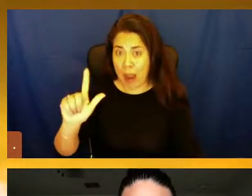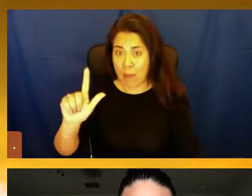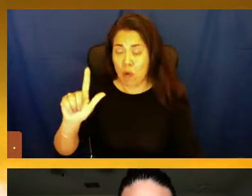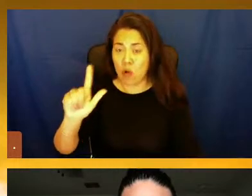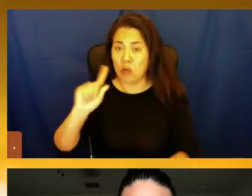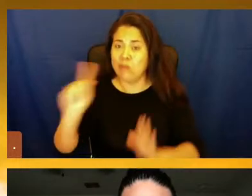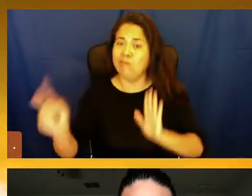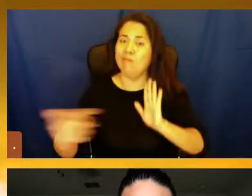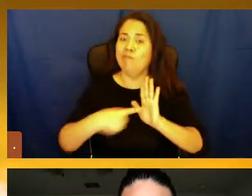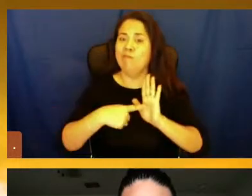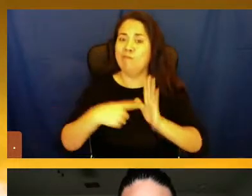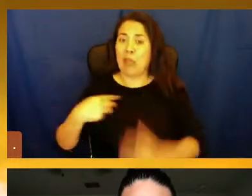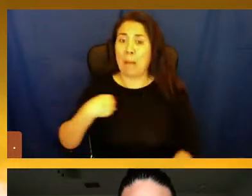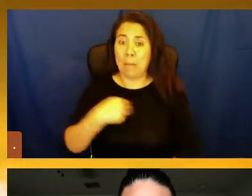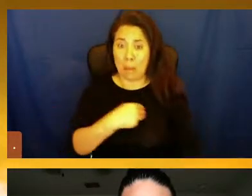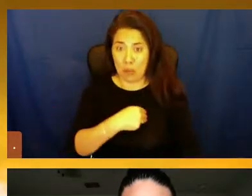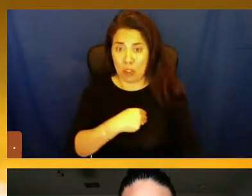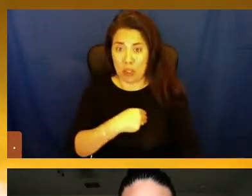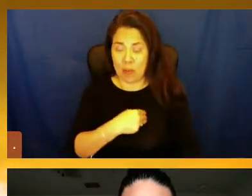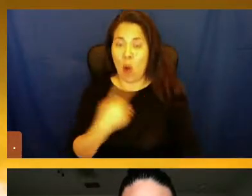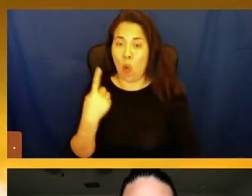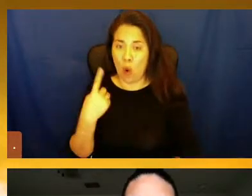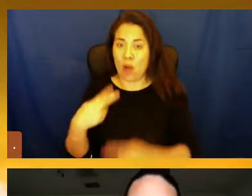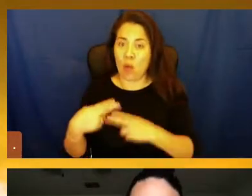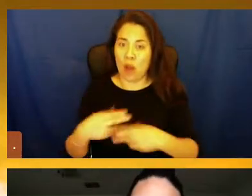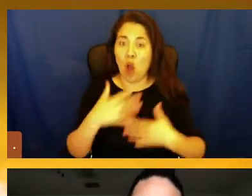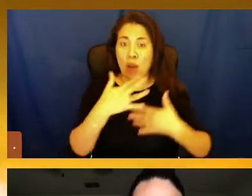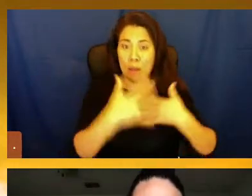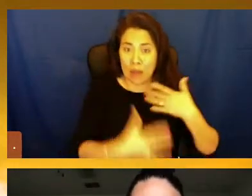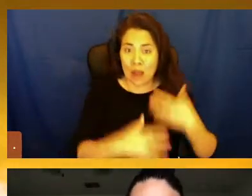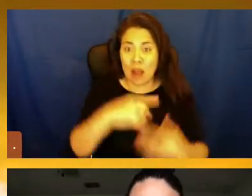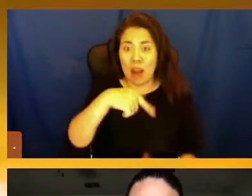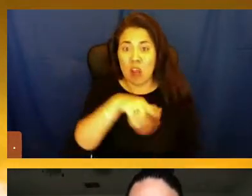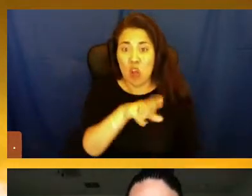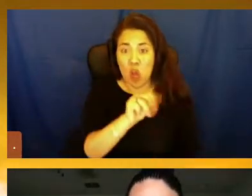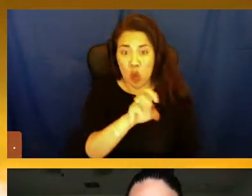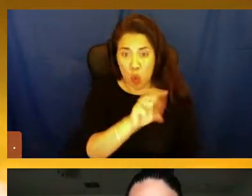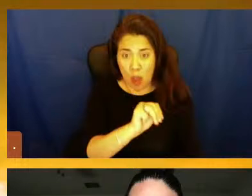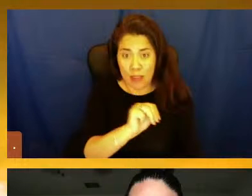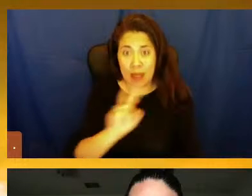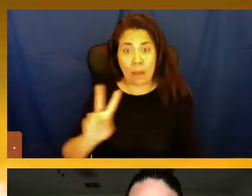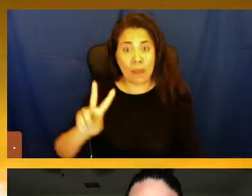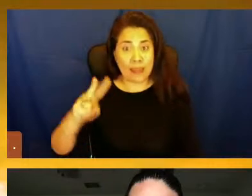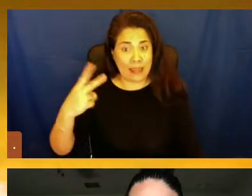membership, and one is blood quantum, and the other one is